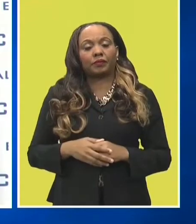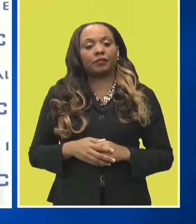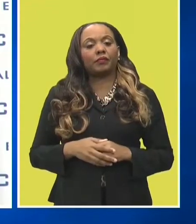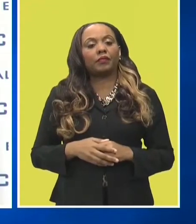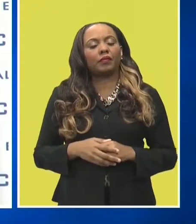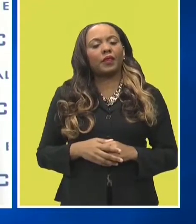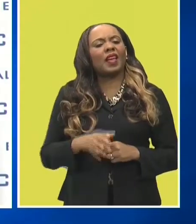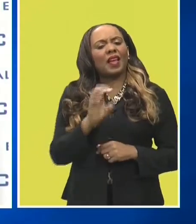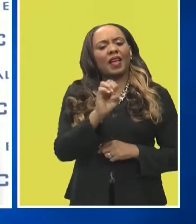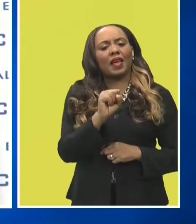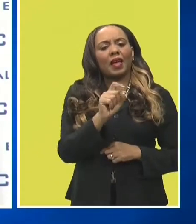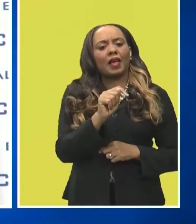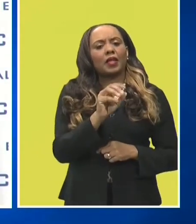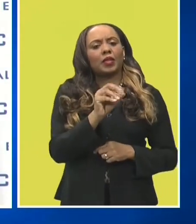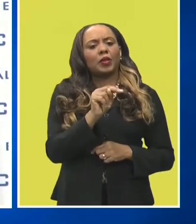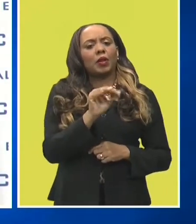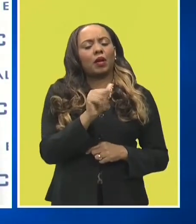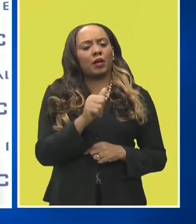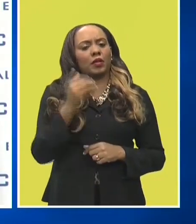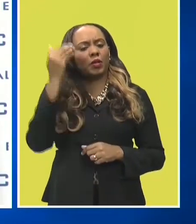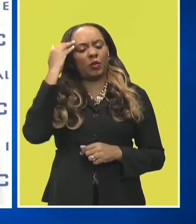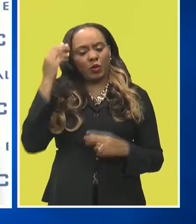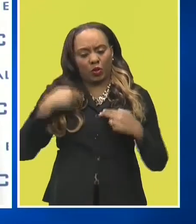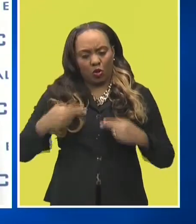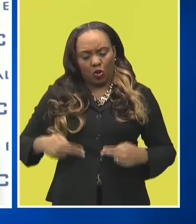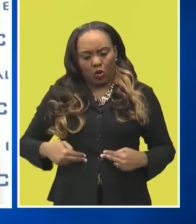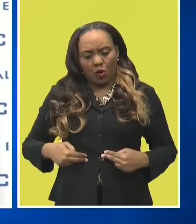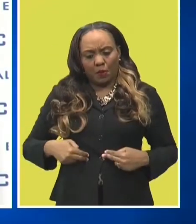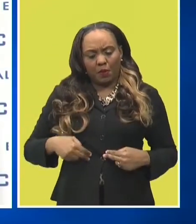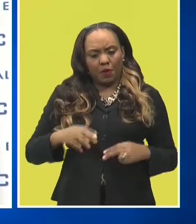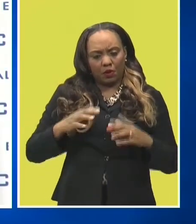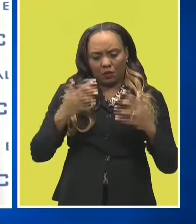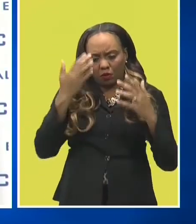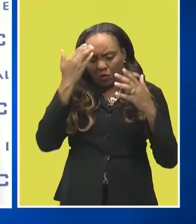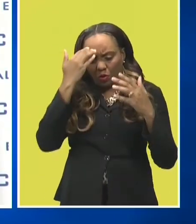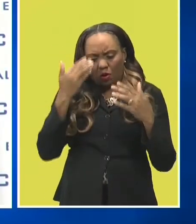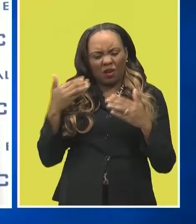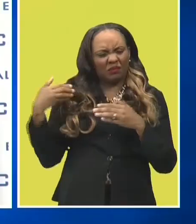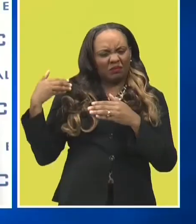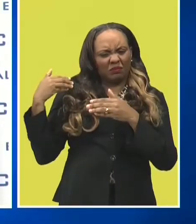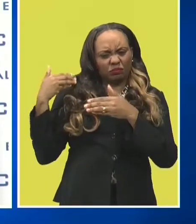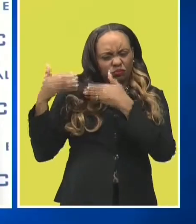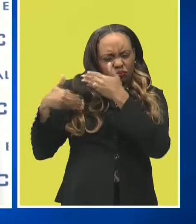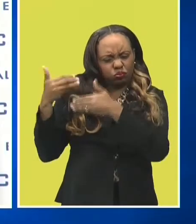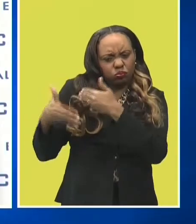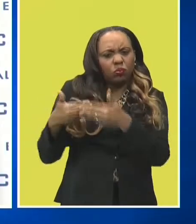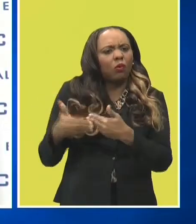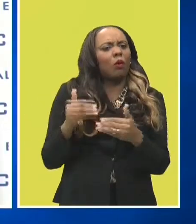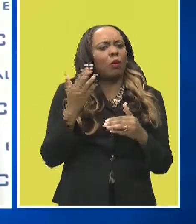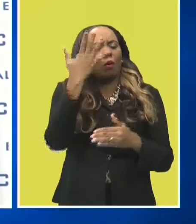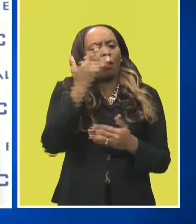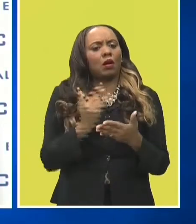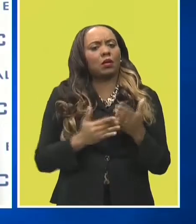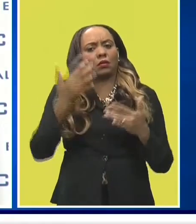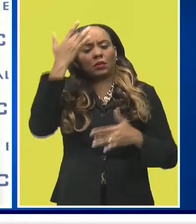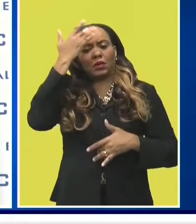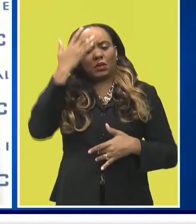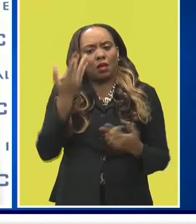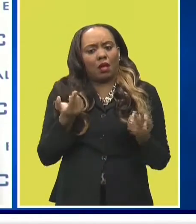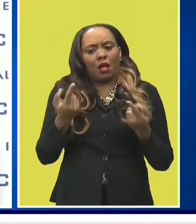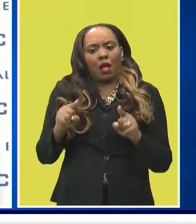mapping of the bulk of its citizens so they can tell why certain diseases are happening in certain areas. This is